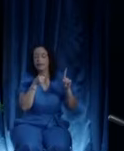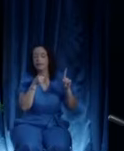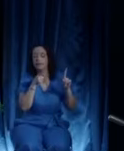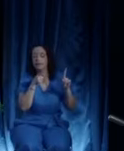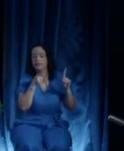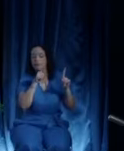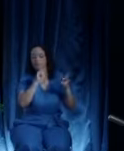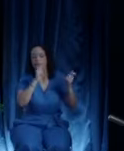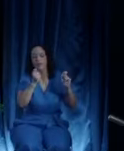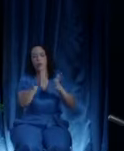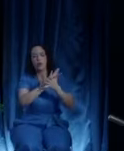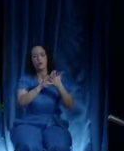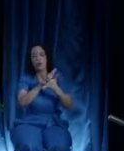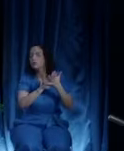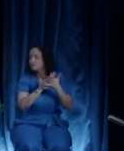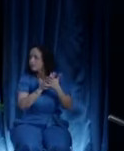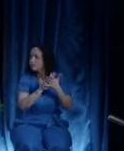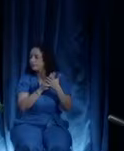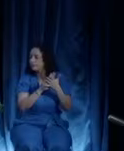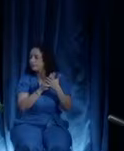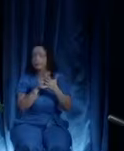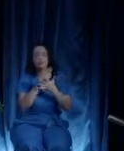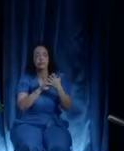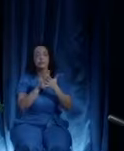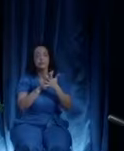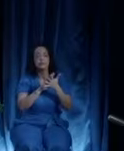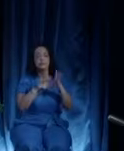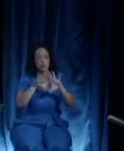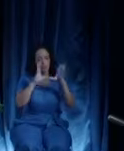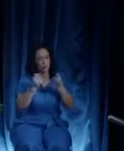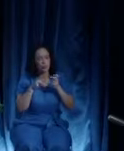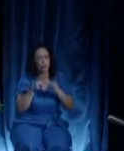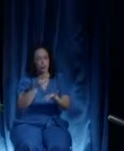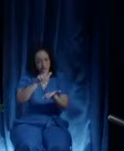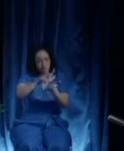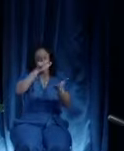a justifiable, a totally justifiable